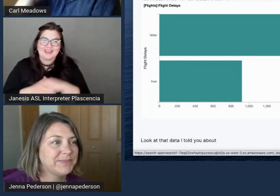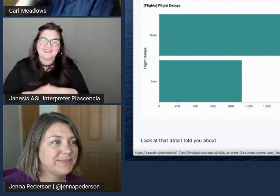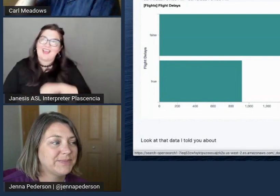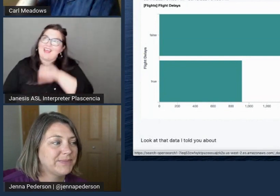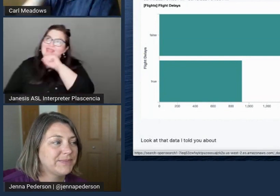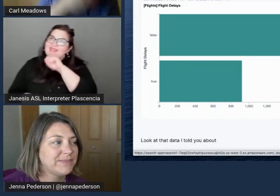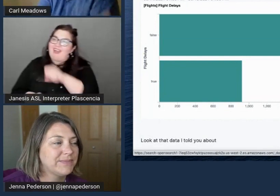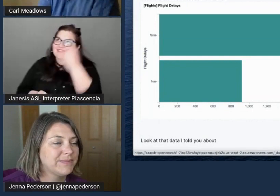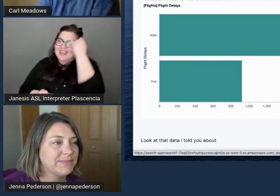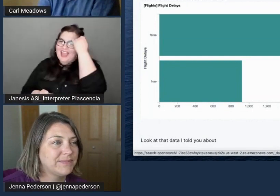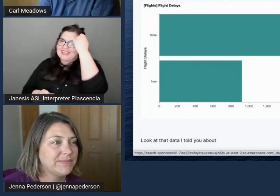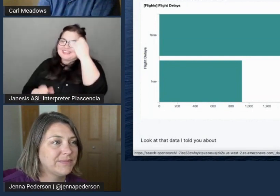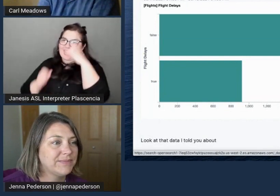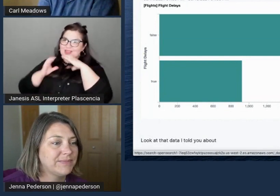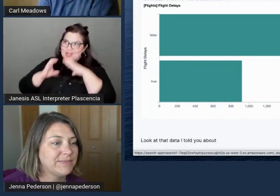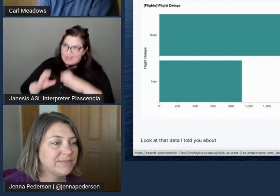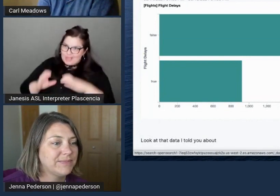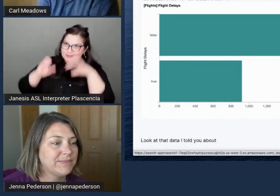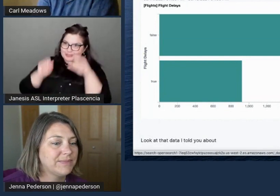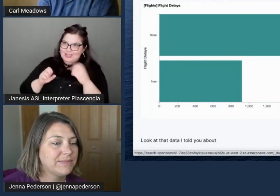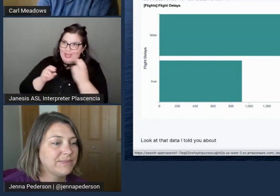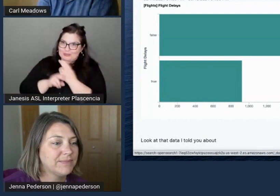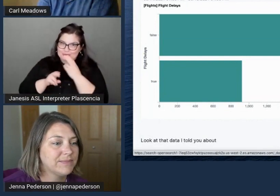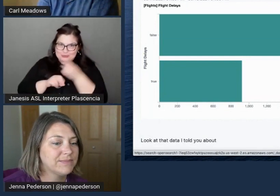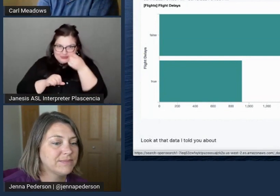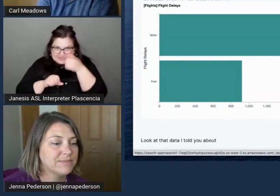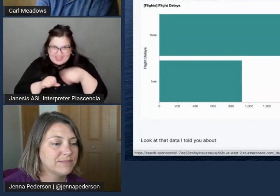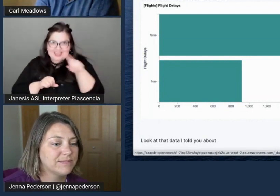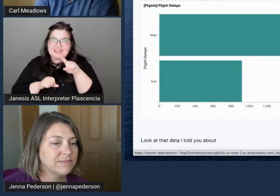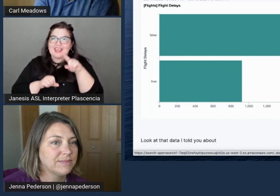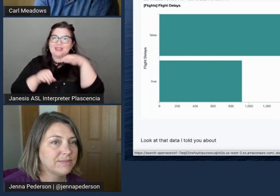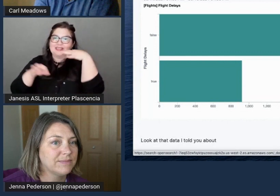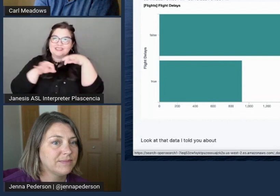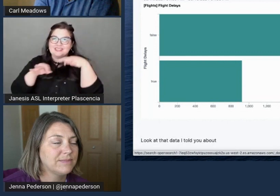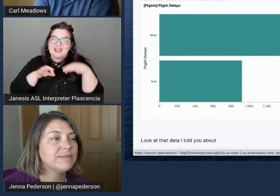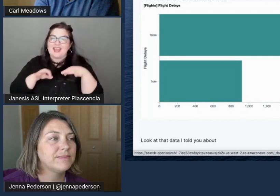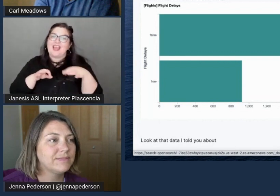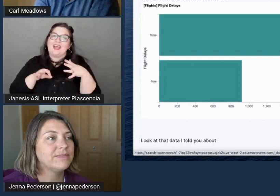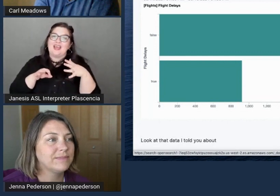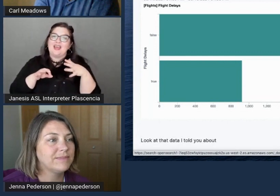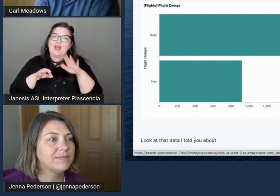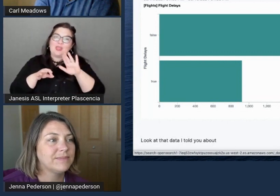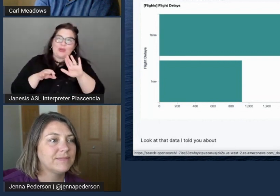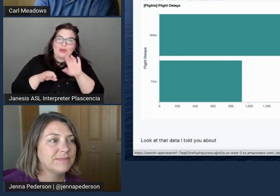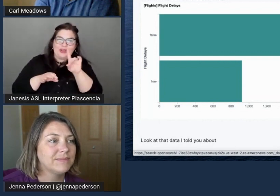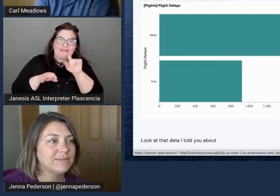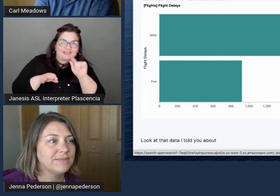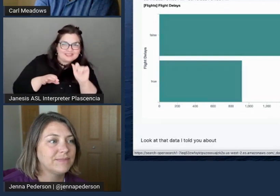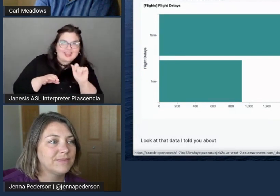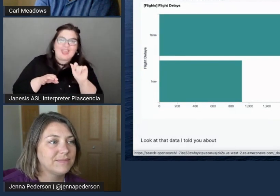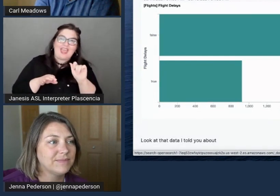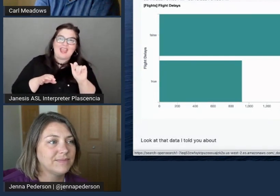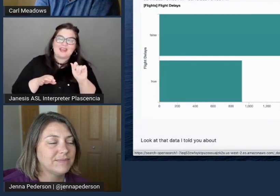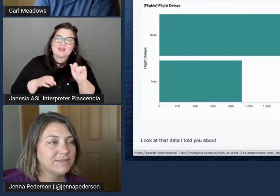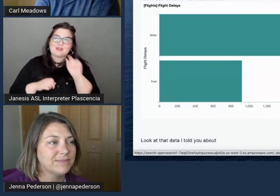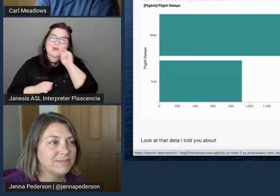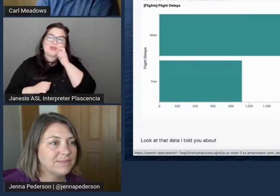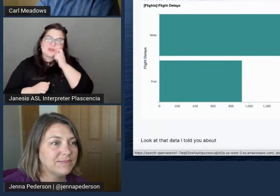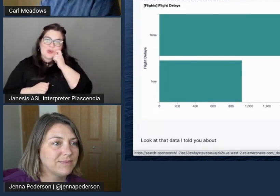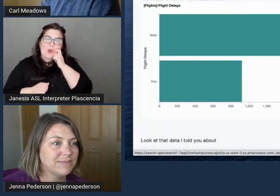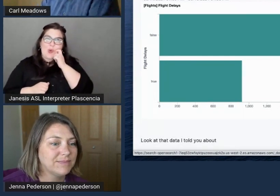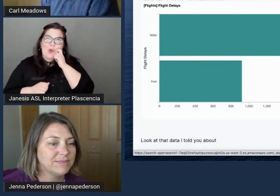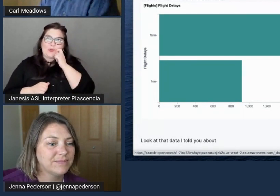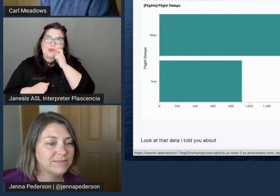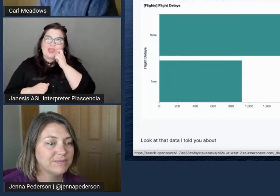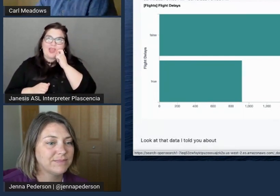can use this to actually tell stories around their data. And kind of interesting that we've reinvented effectively